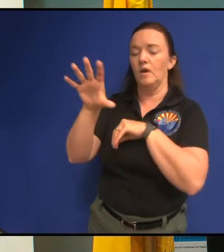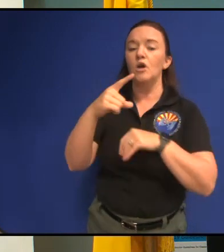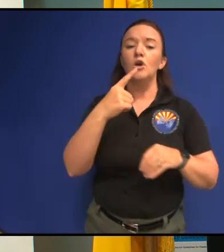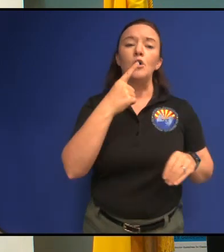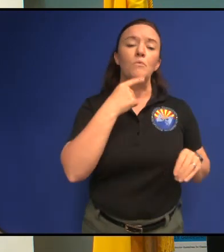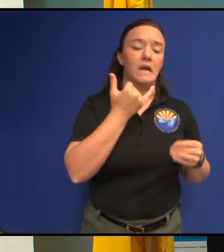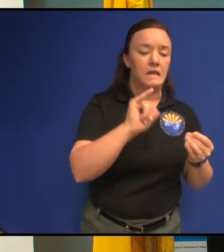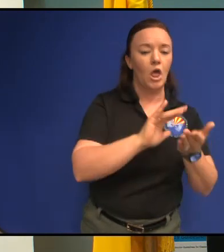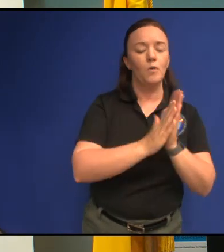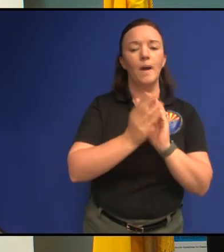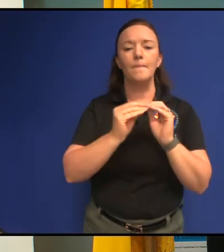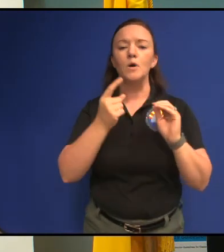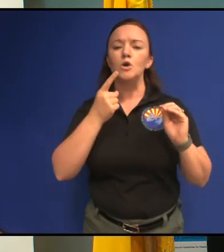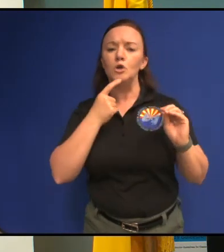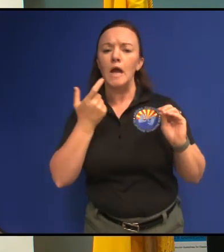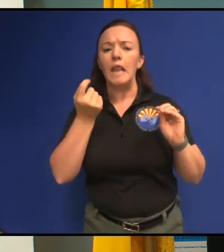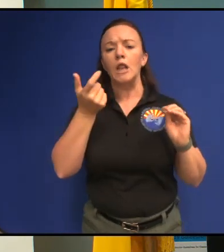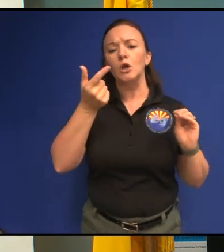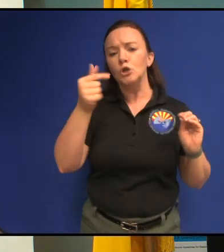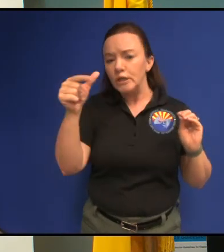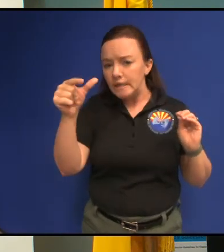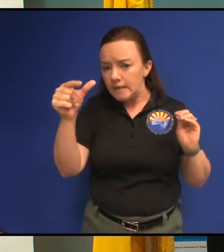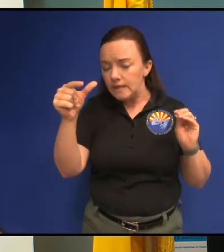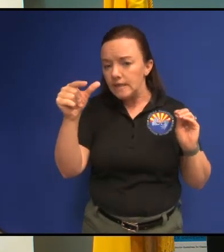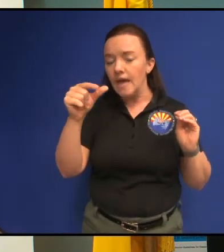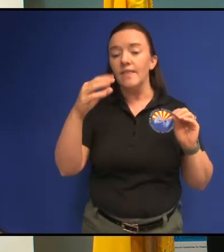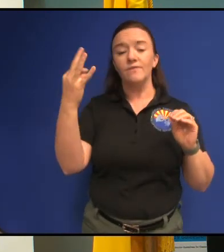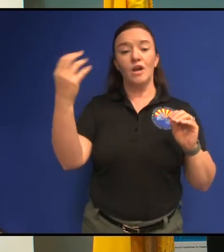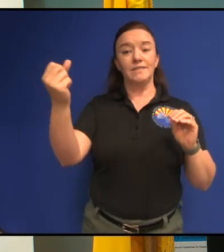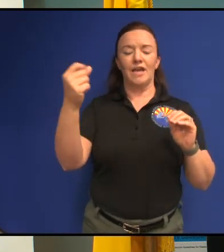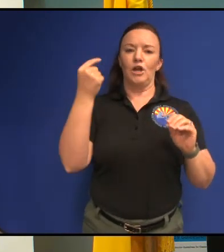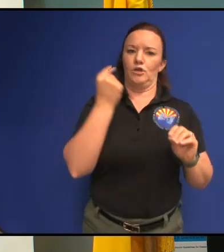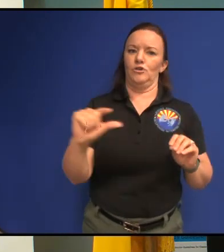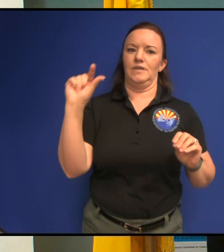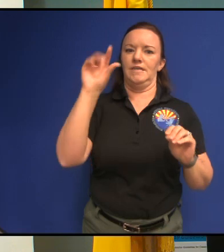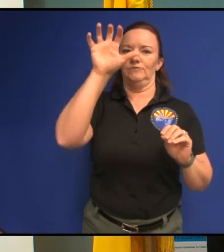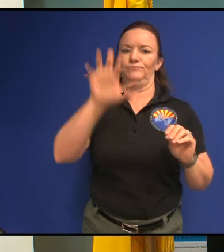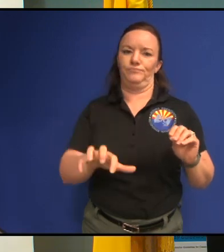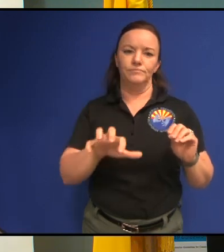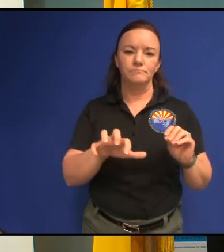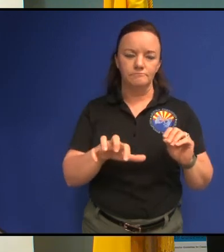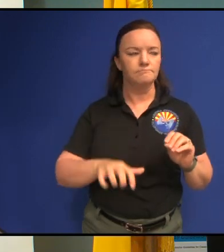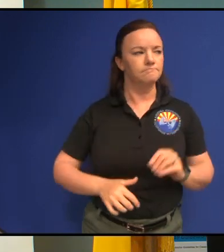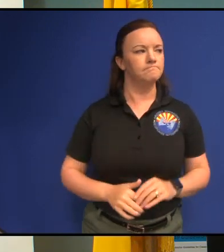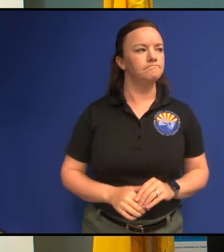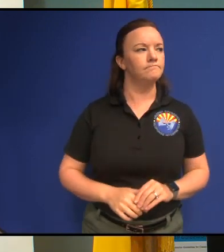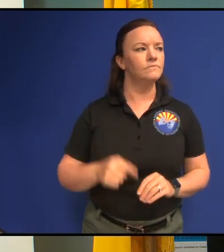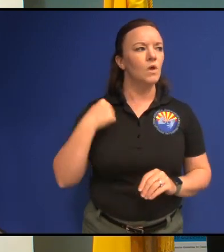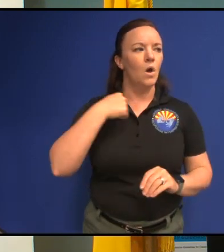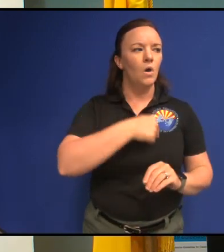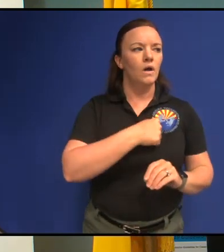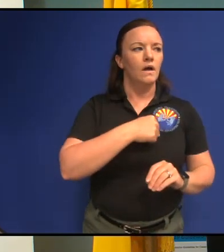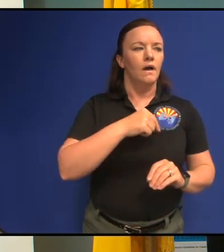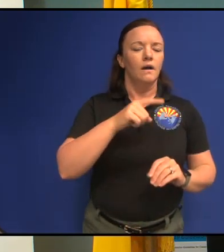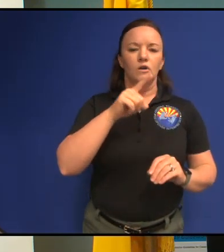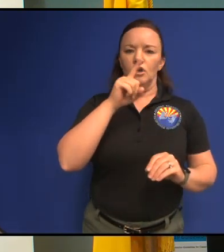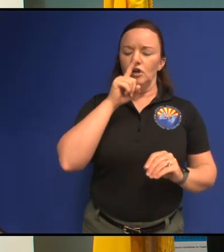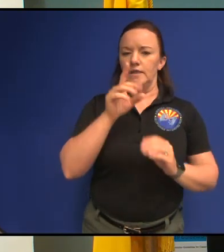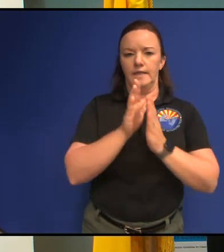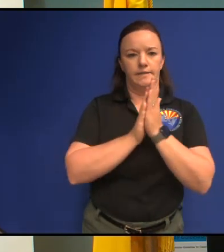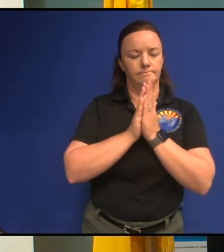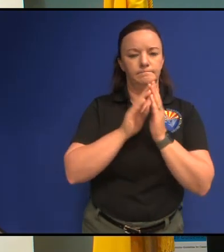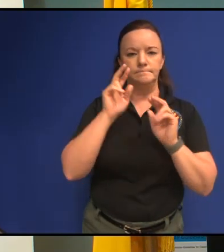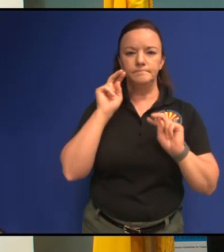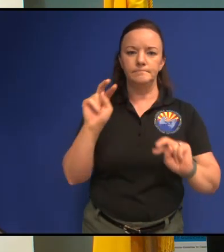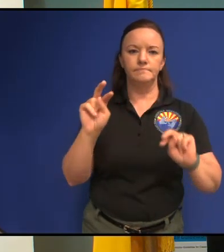bit of green, and then look at Friday and Saturday, how much green we have up there. So we're really solid into this. I think we're going to